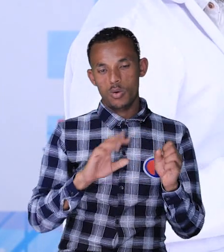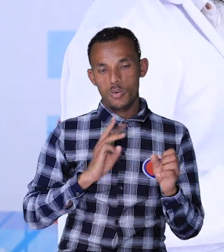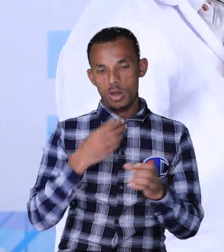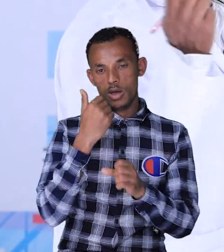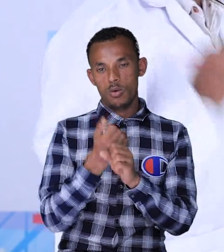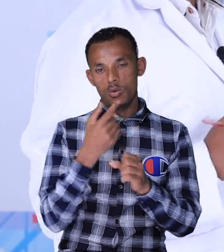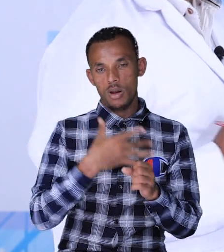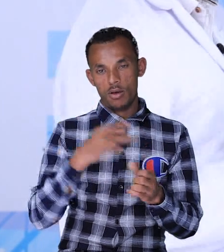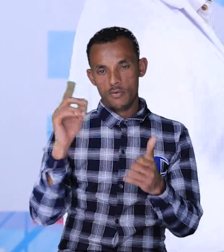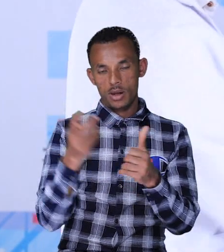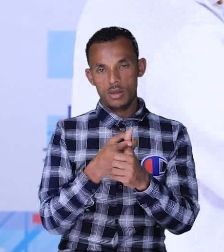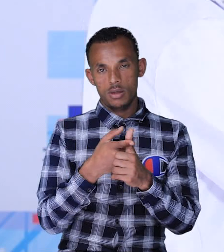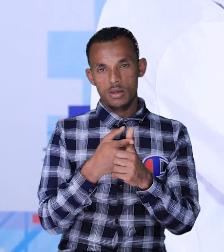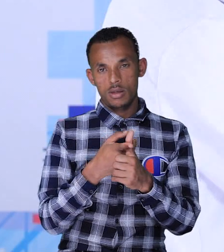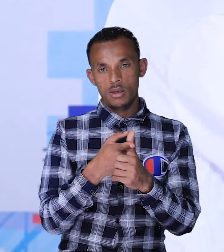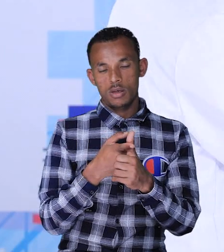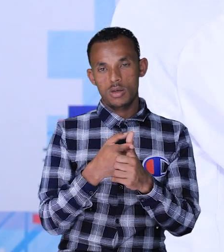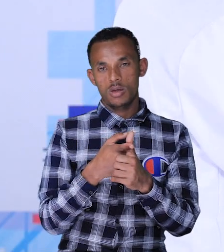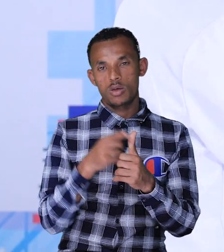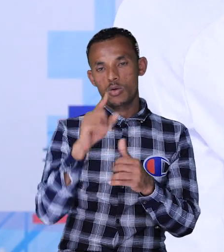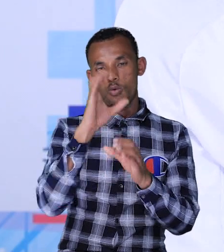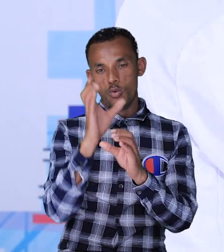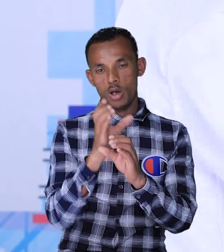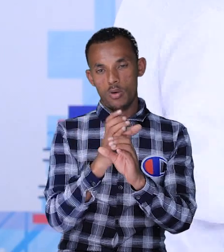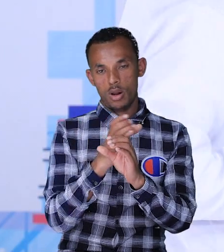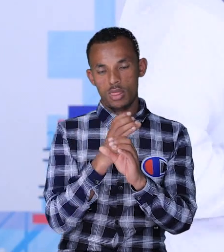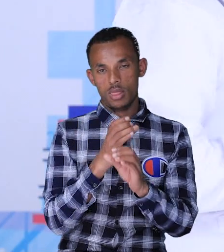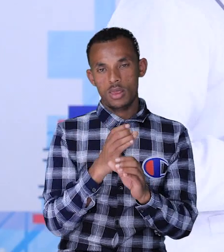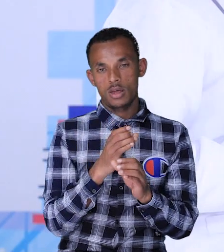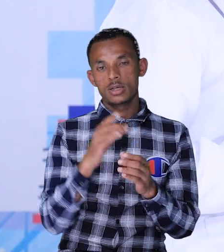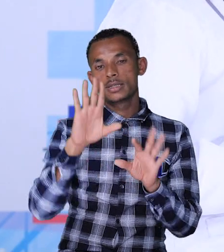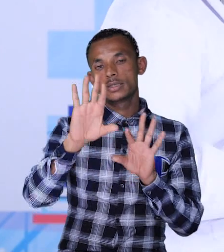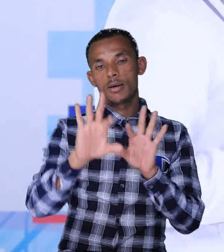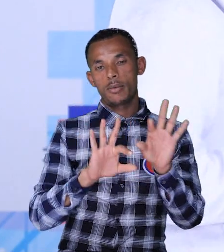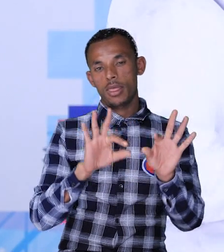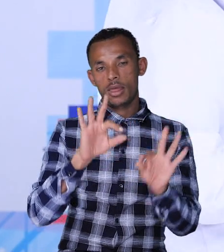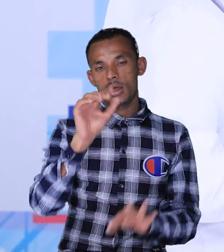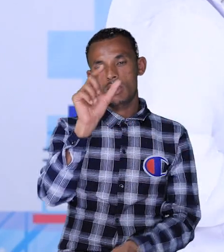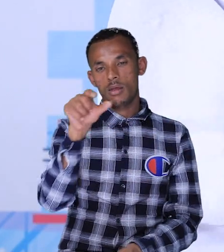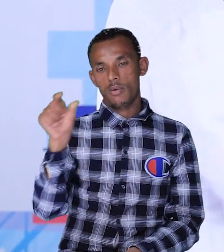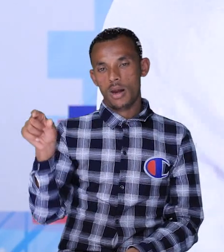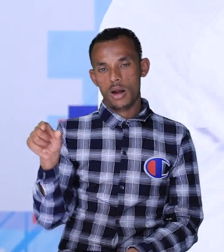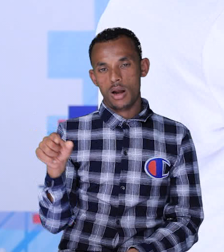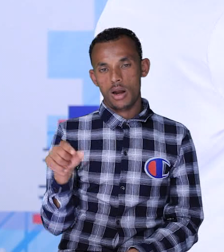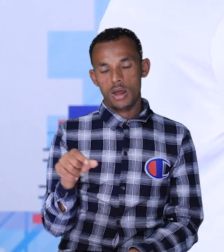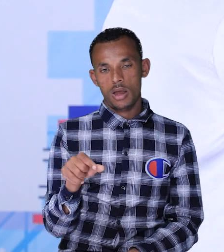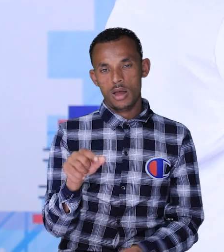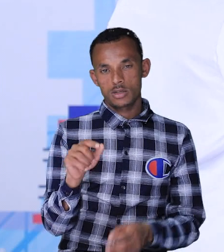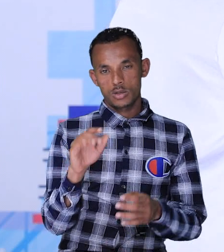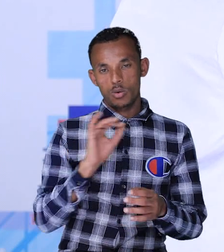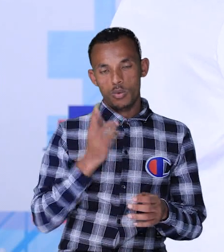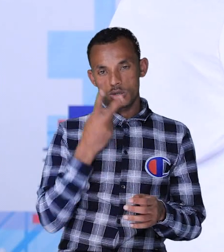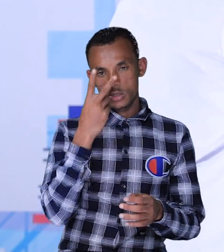this. First, you have to calculate the sampling interval. Sampling interval, as we